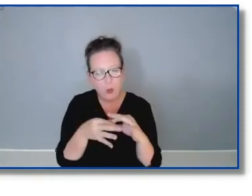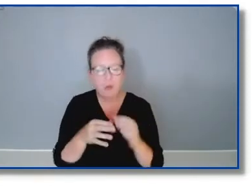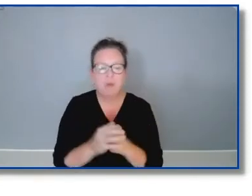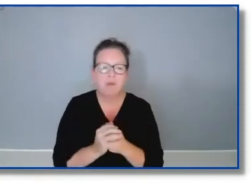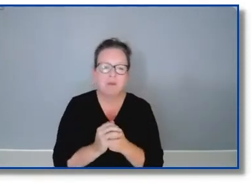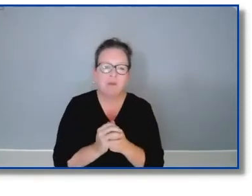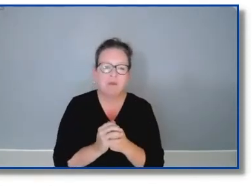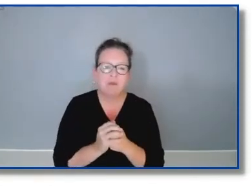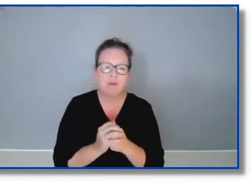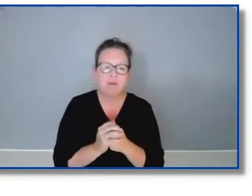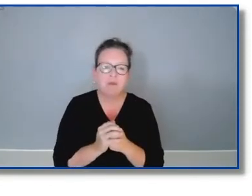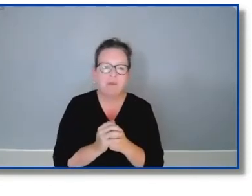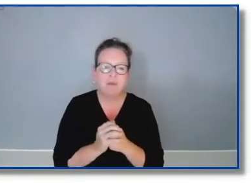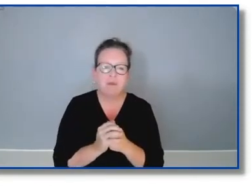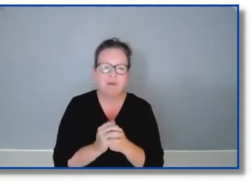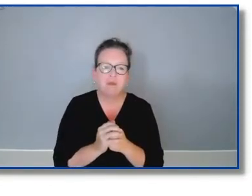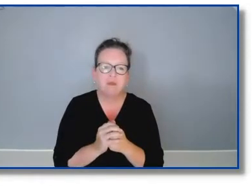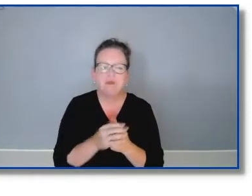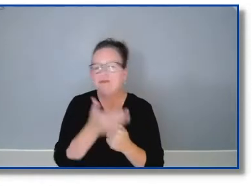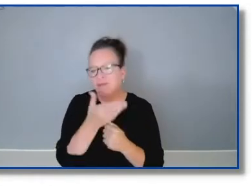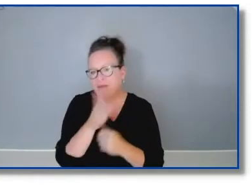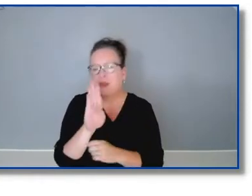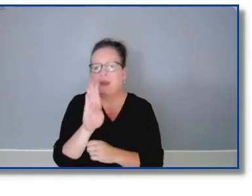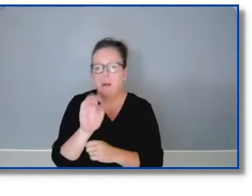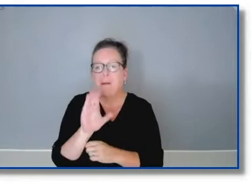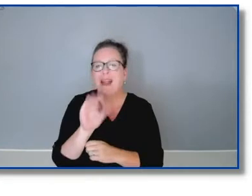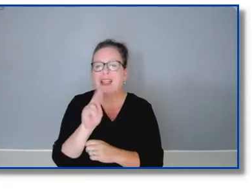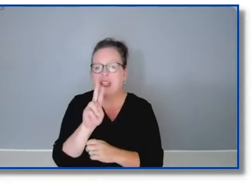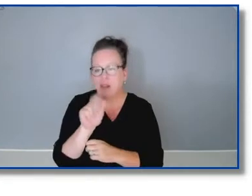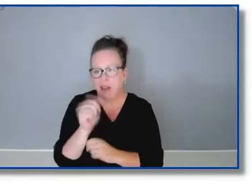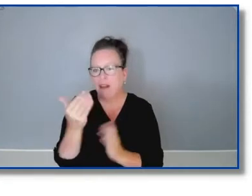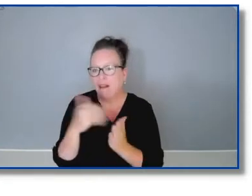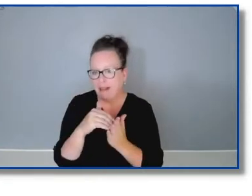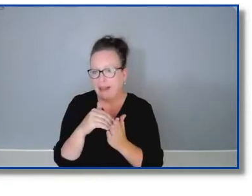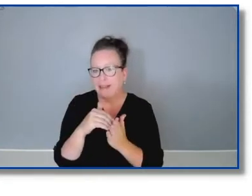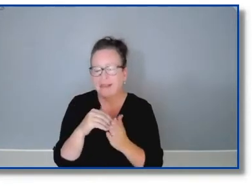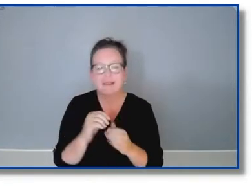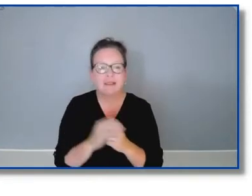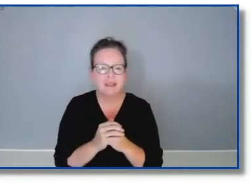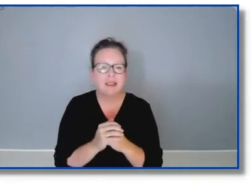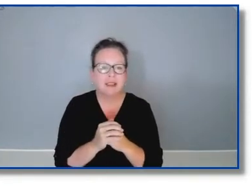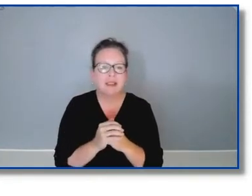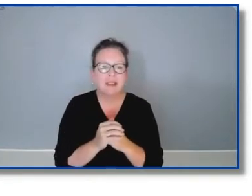These are the bacteria, Penibacillus dendritiformis, that